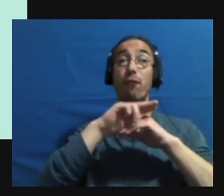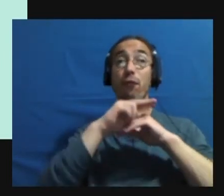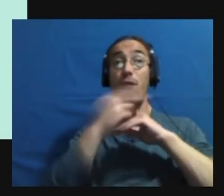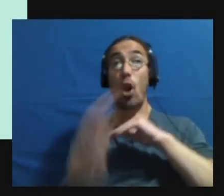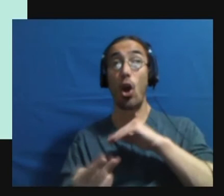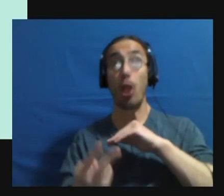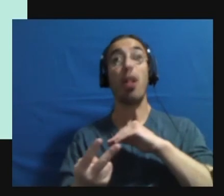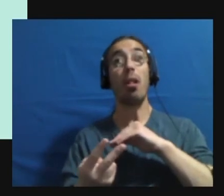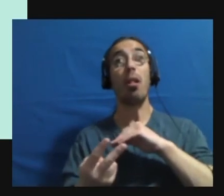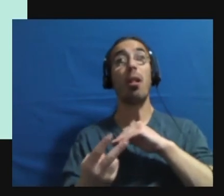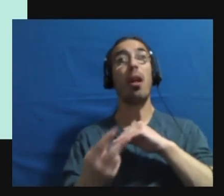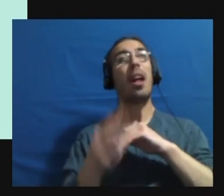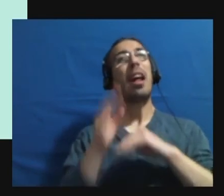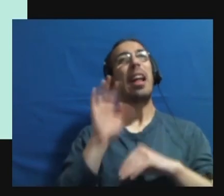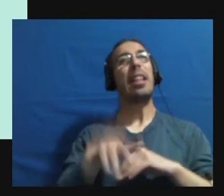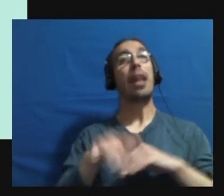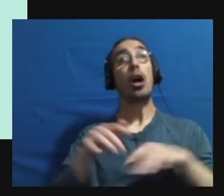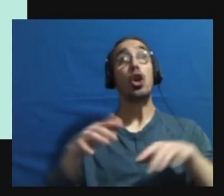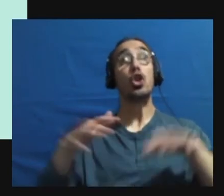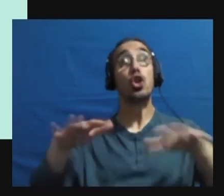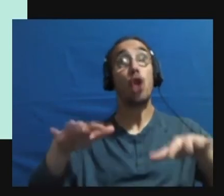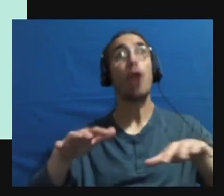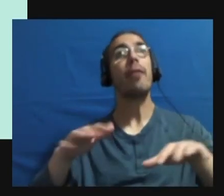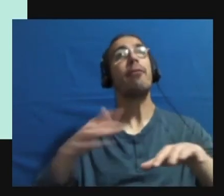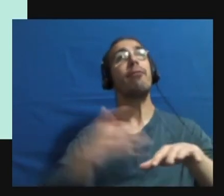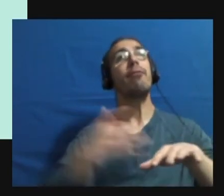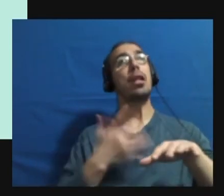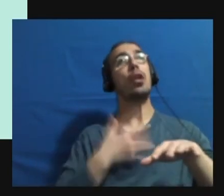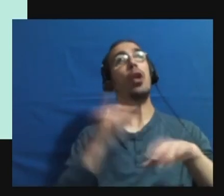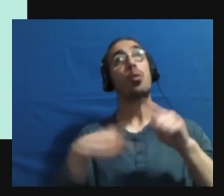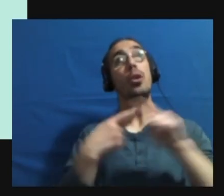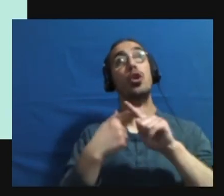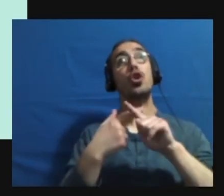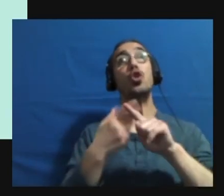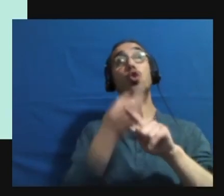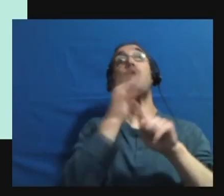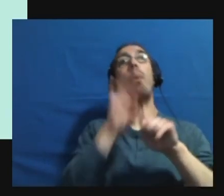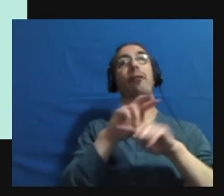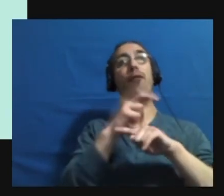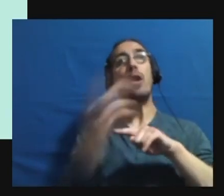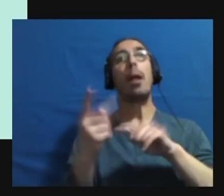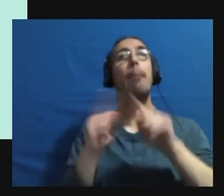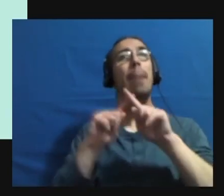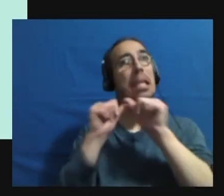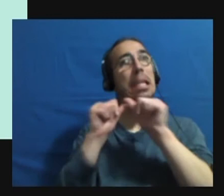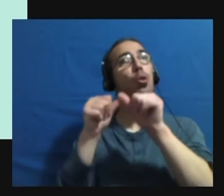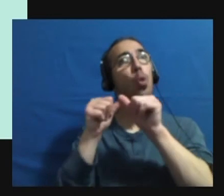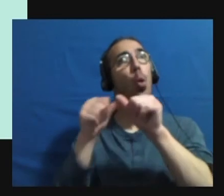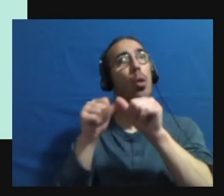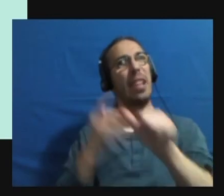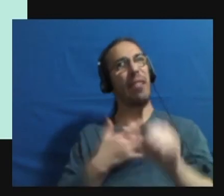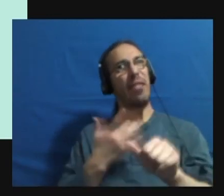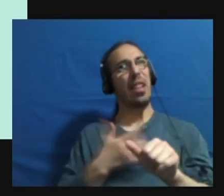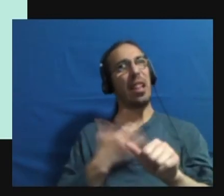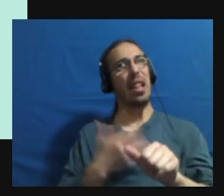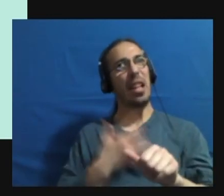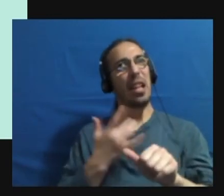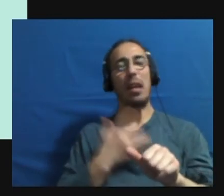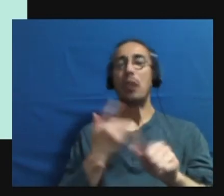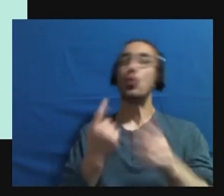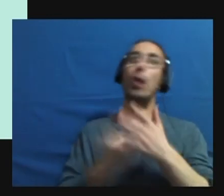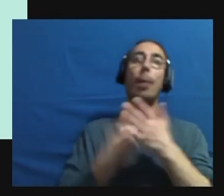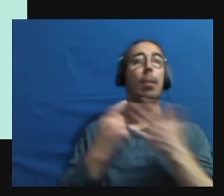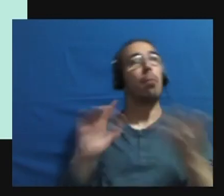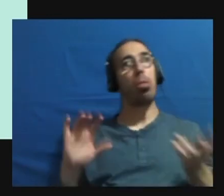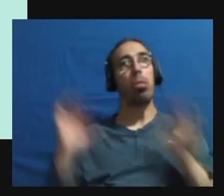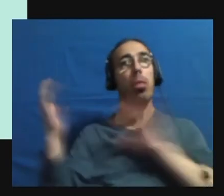is when you're about to fall, but it keeps going. It's so dysregulating. So I hate